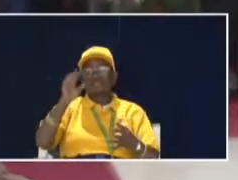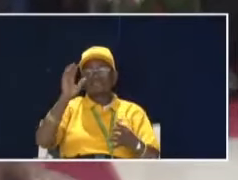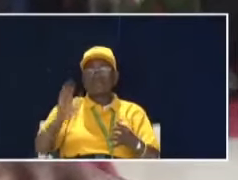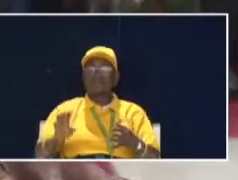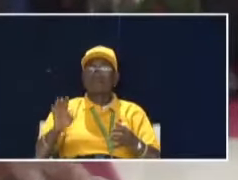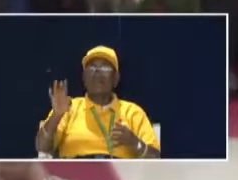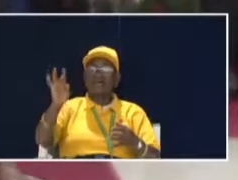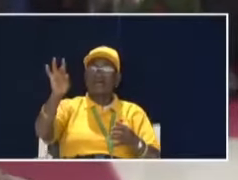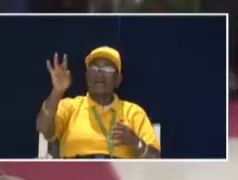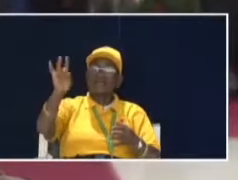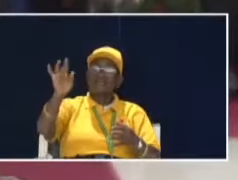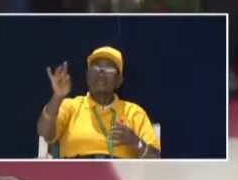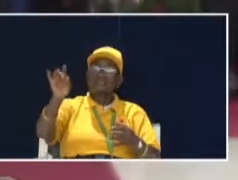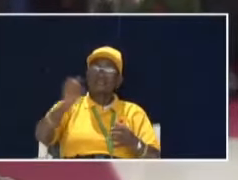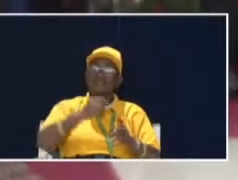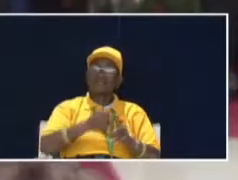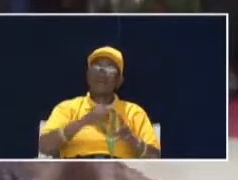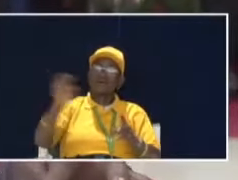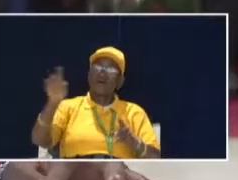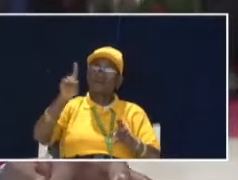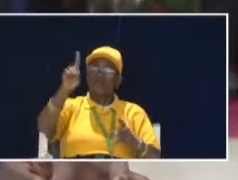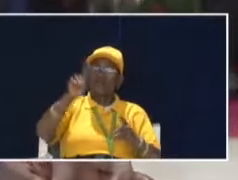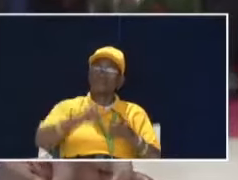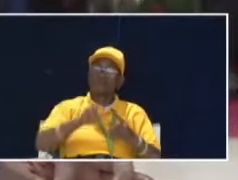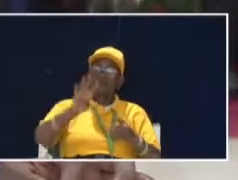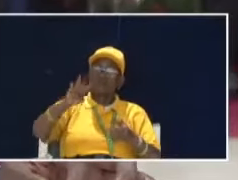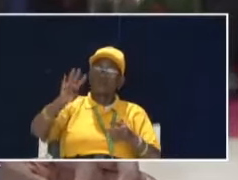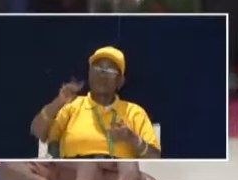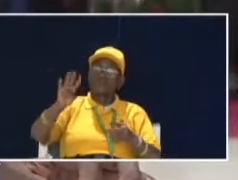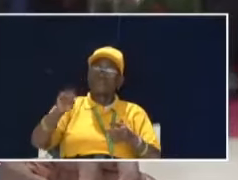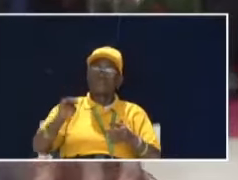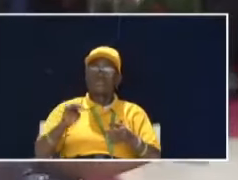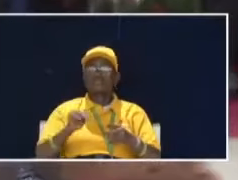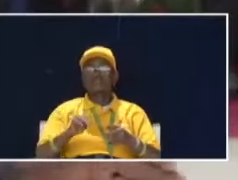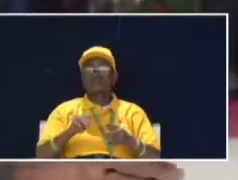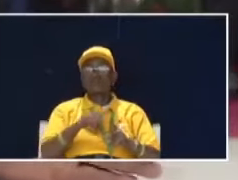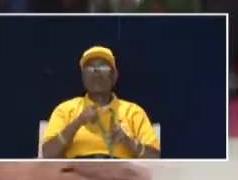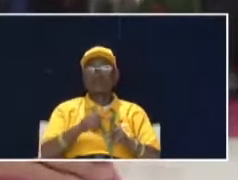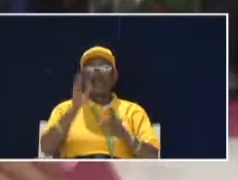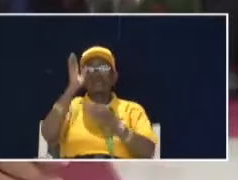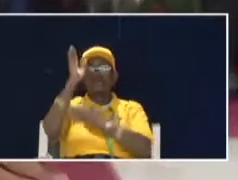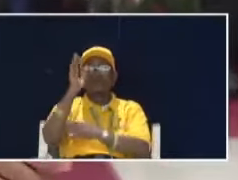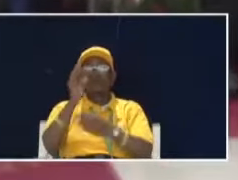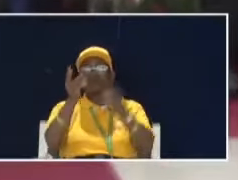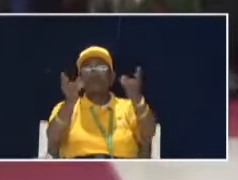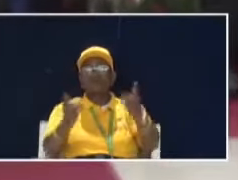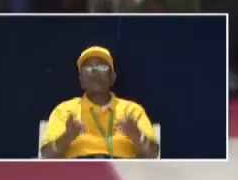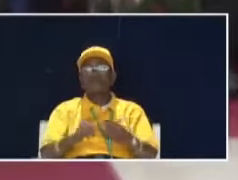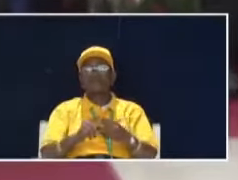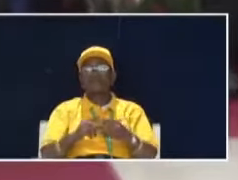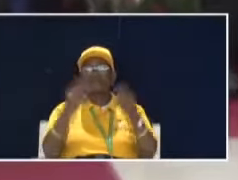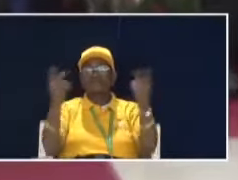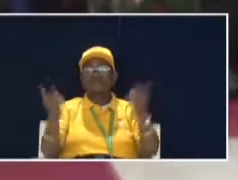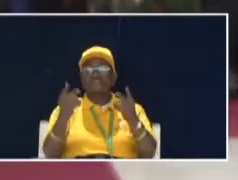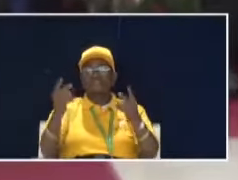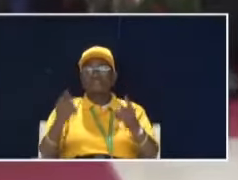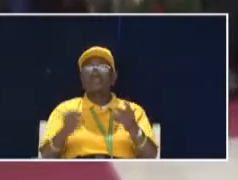14, Genesis 18 from verse 1 to 14, when God wanted to visit